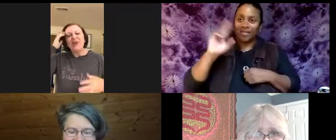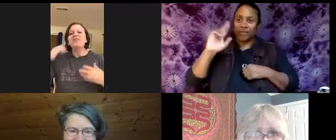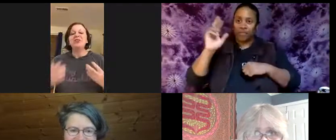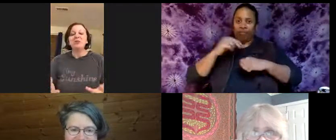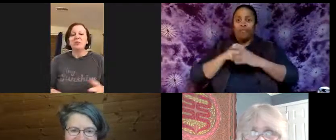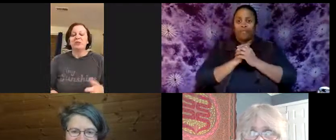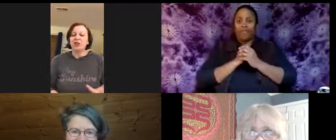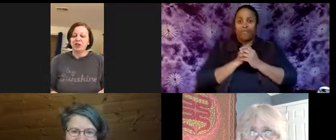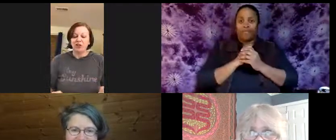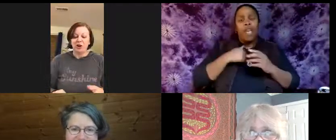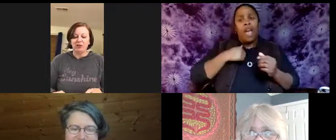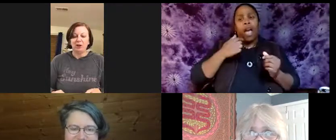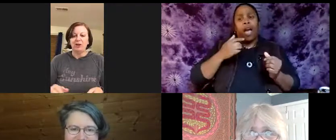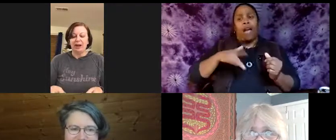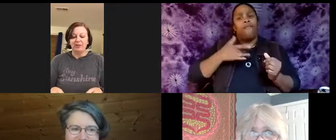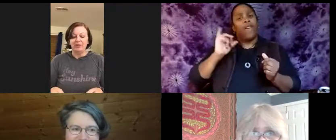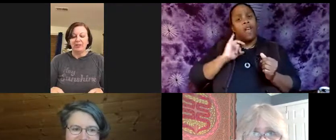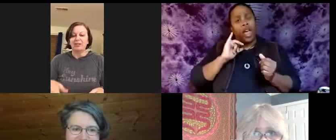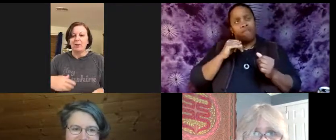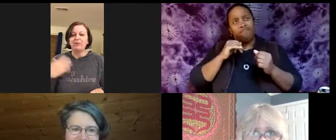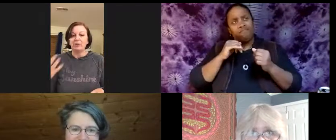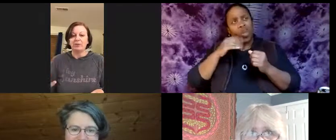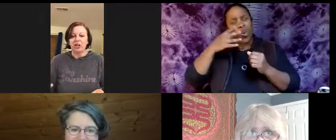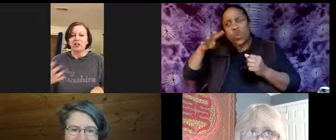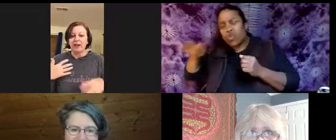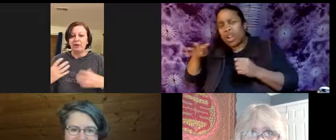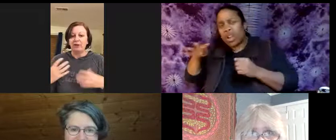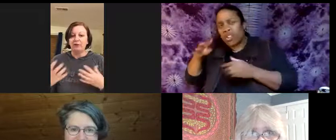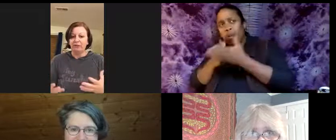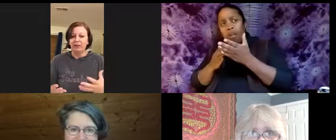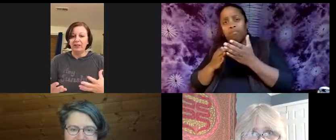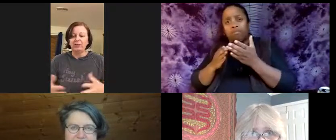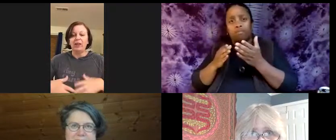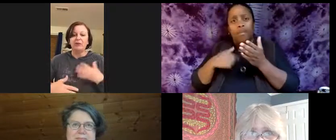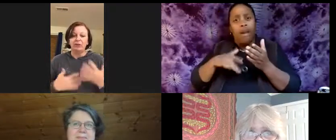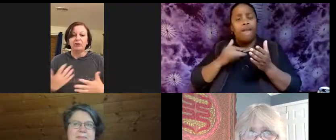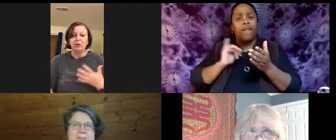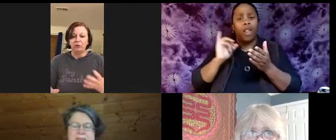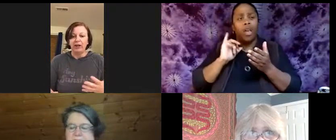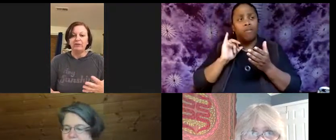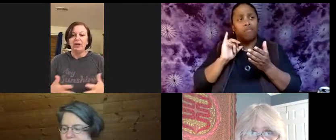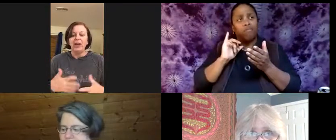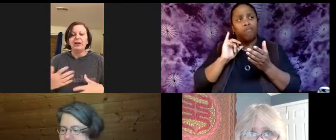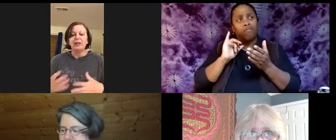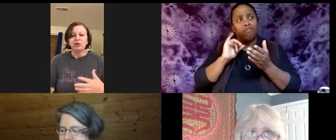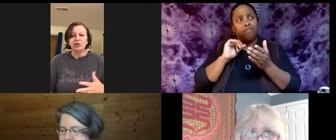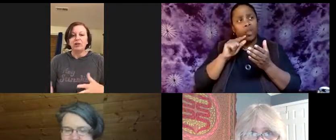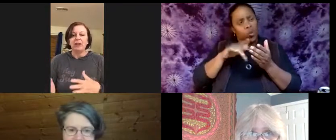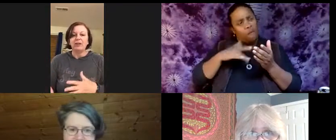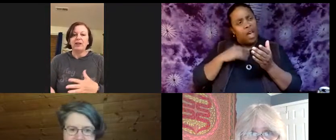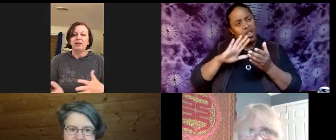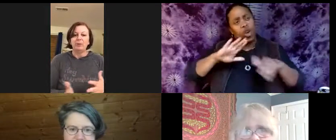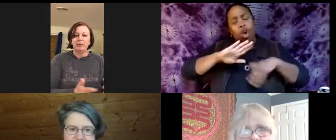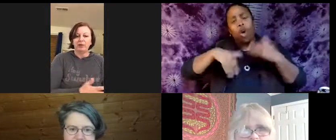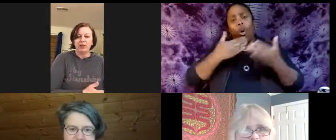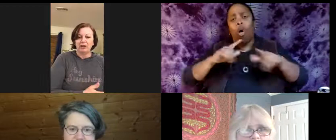so I feel that with the rejection card, though, a lot of this is coming from the rejection that you're feeling, that you felt your whole life. And in turn, I